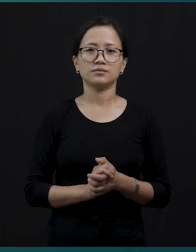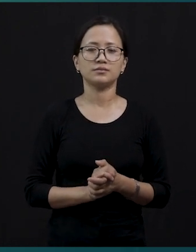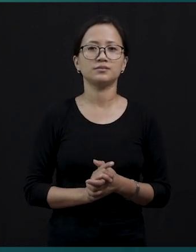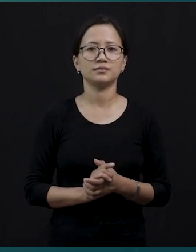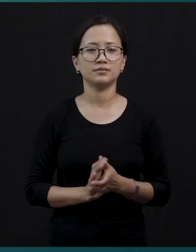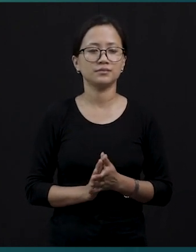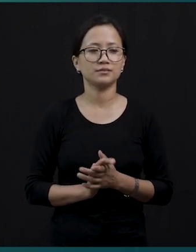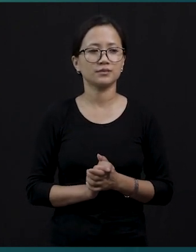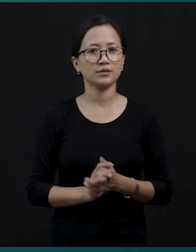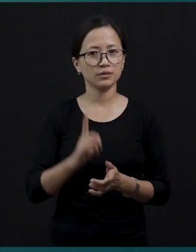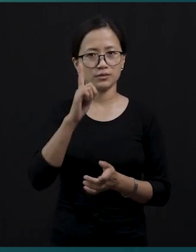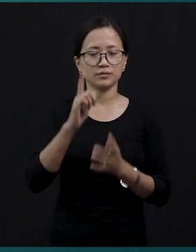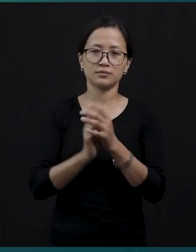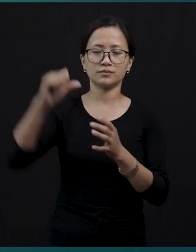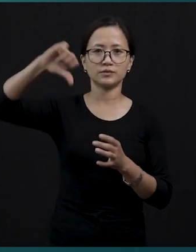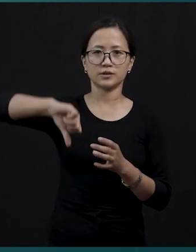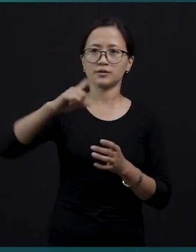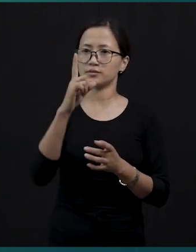SIXTEE, and 16. So, you have